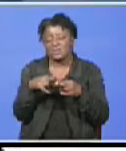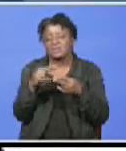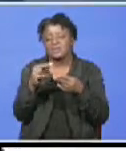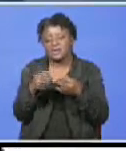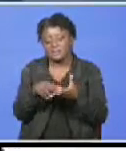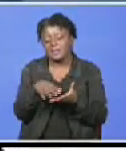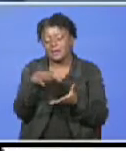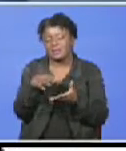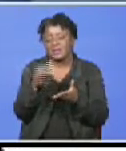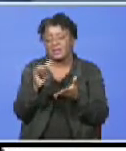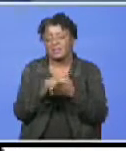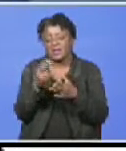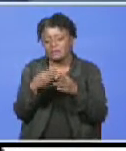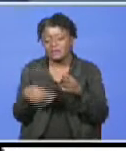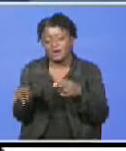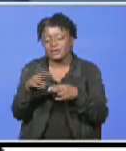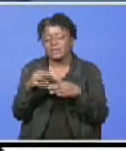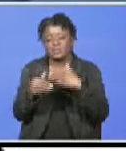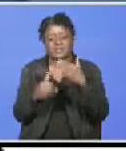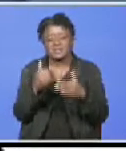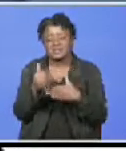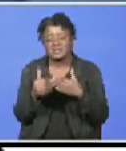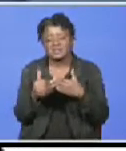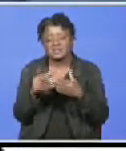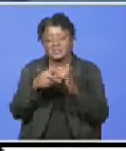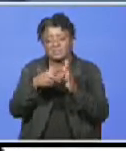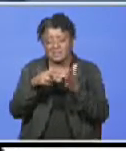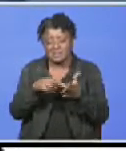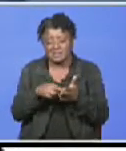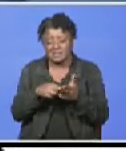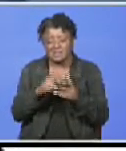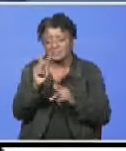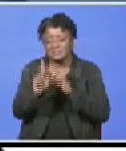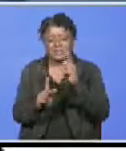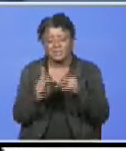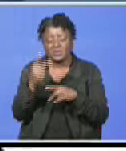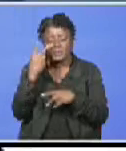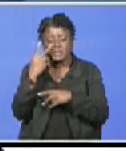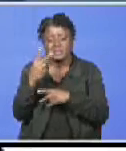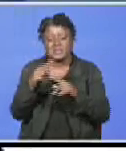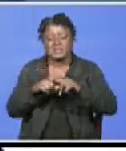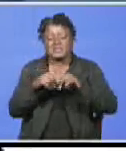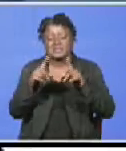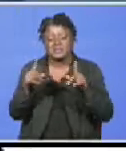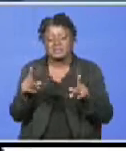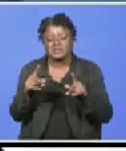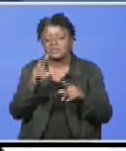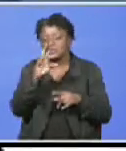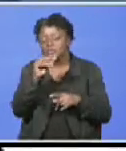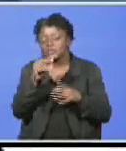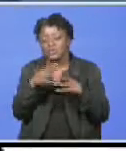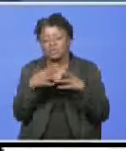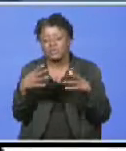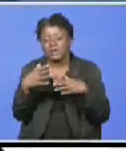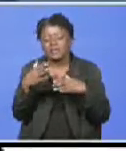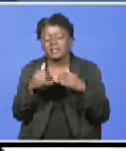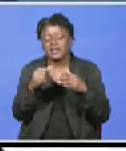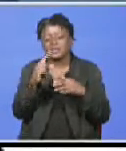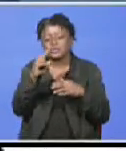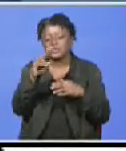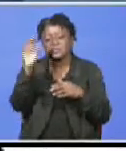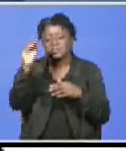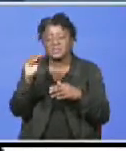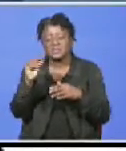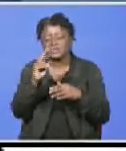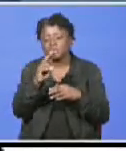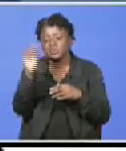in its simplest form means that the general public will see a difference of no greater than 2%, either a 2%